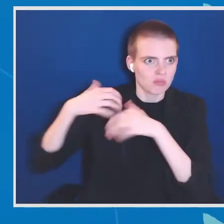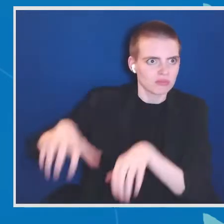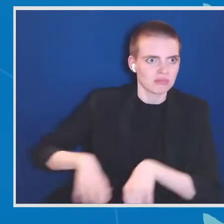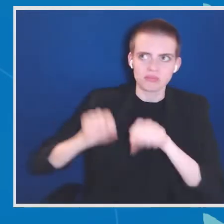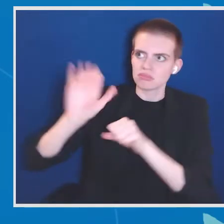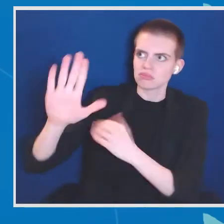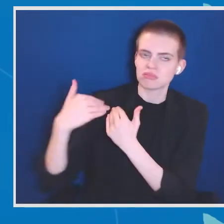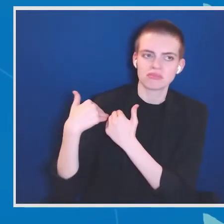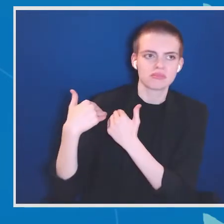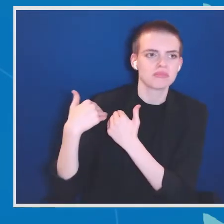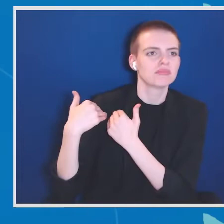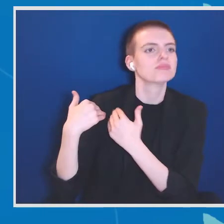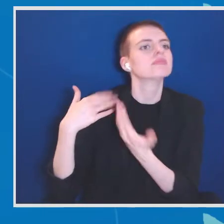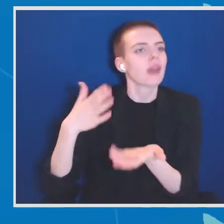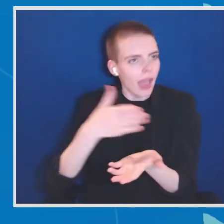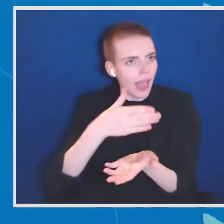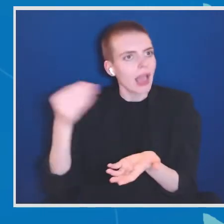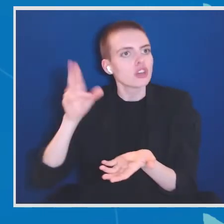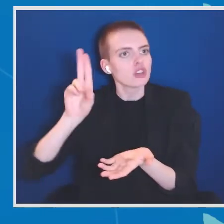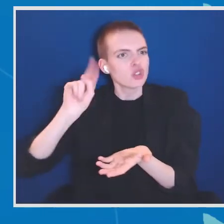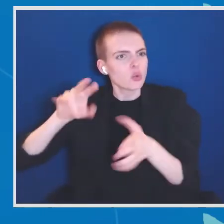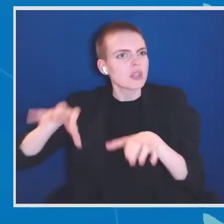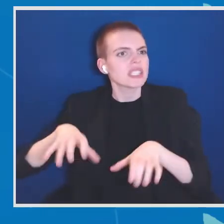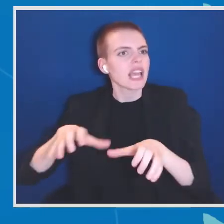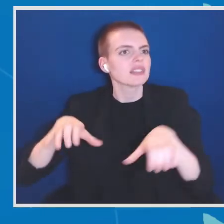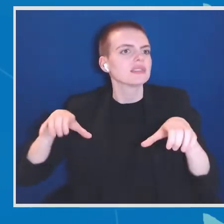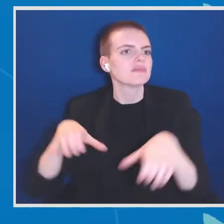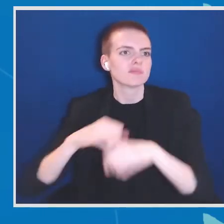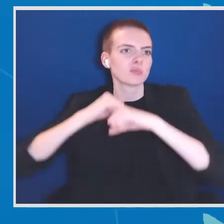action, and let's protect our oceans. That's what I think we need to be able to do.